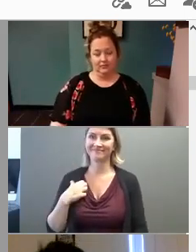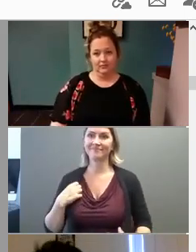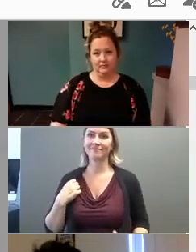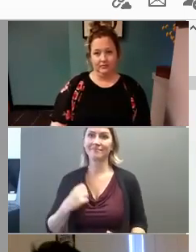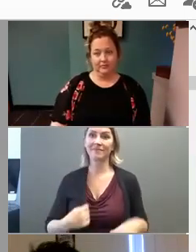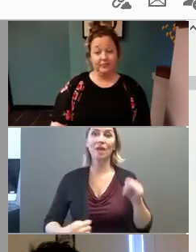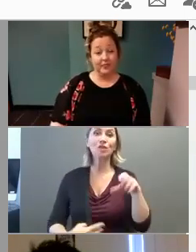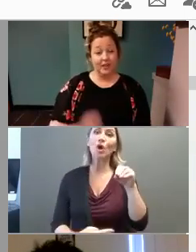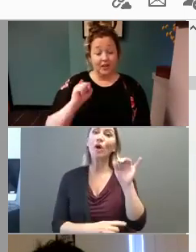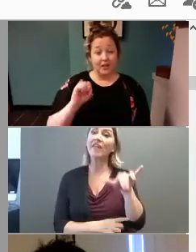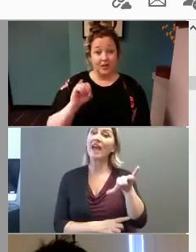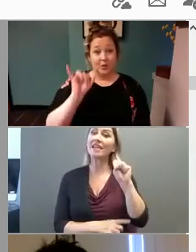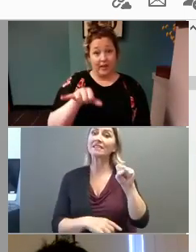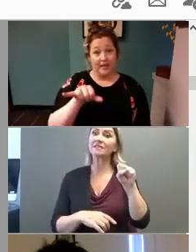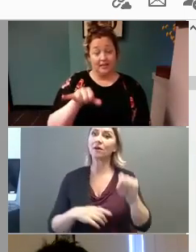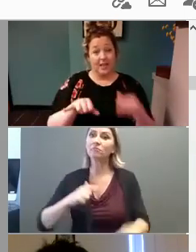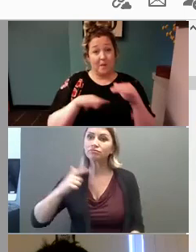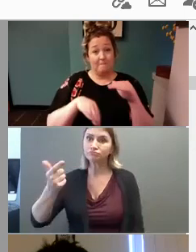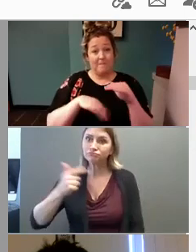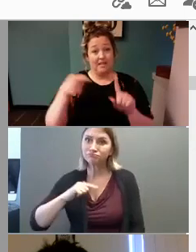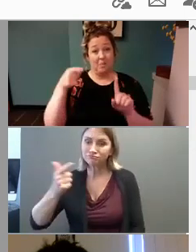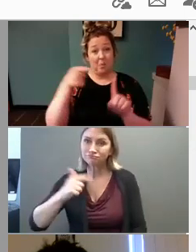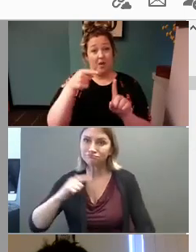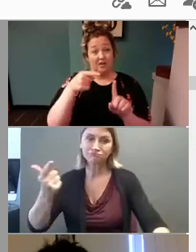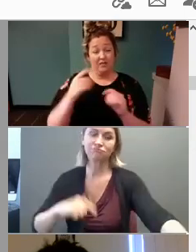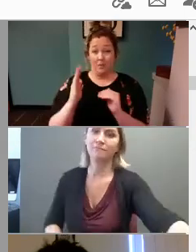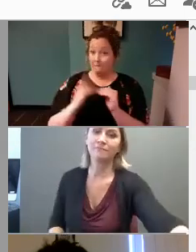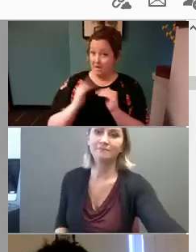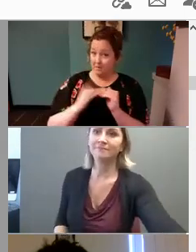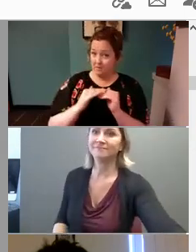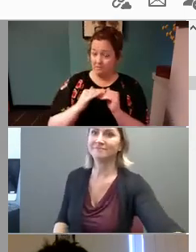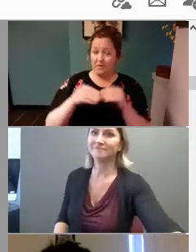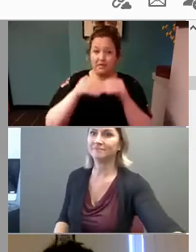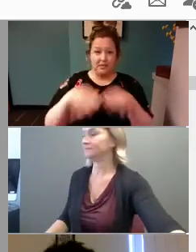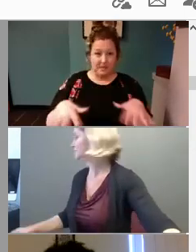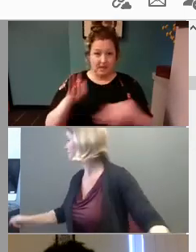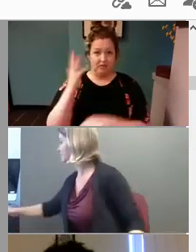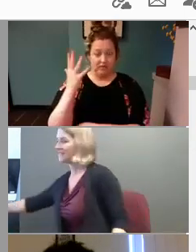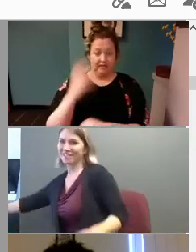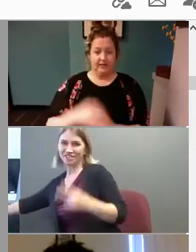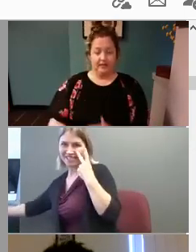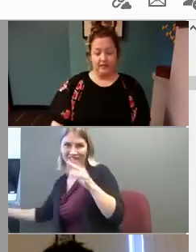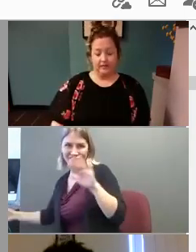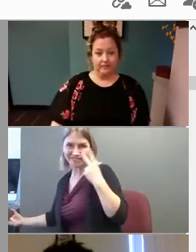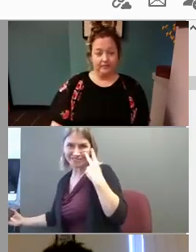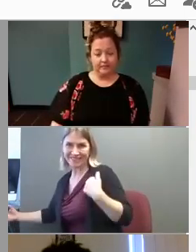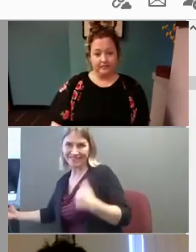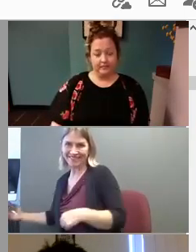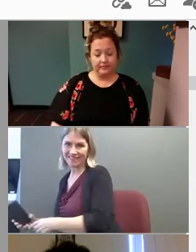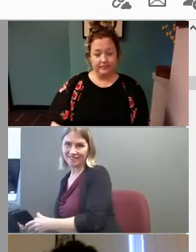So that is the basic point of minimum spanning trees, and that is what Kruskal's or I'm